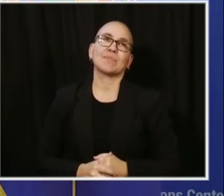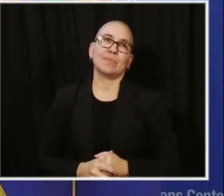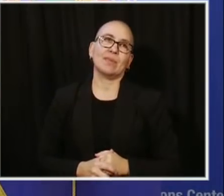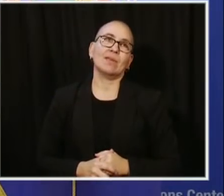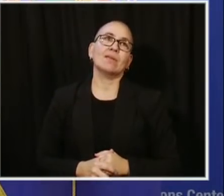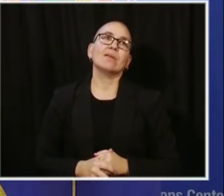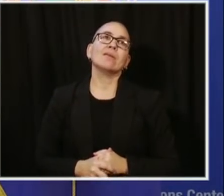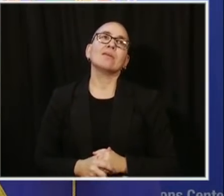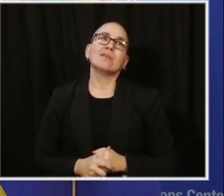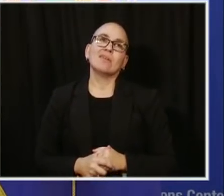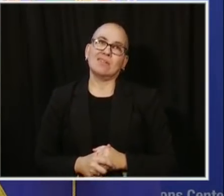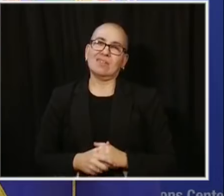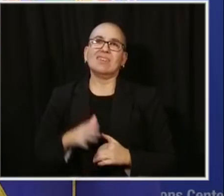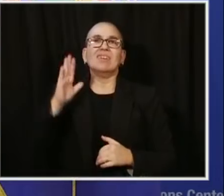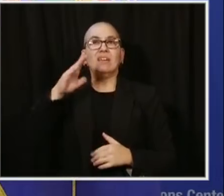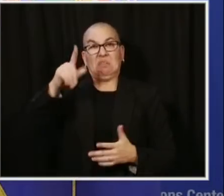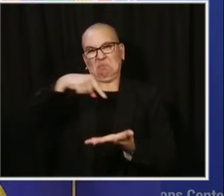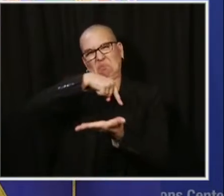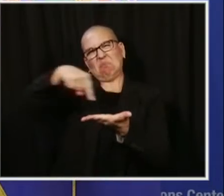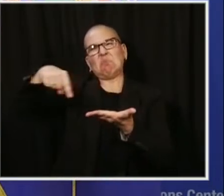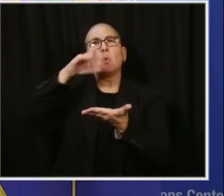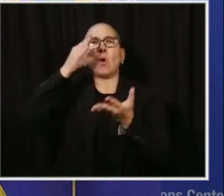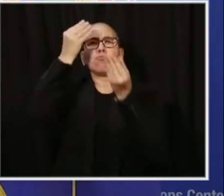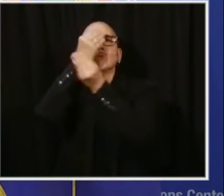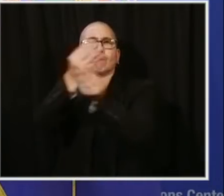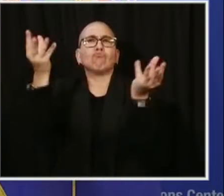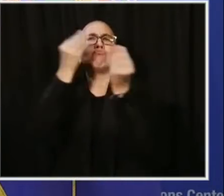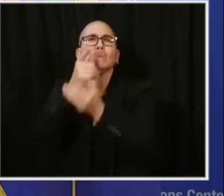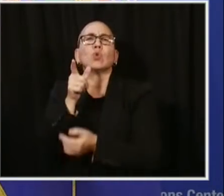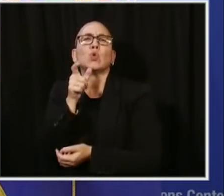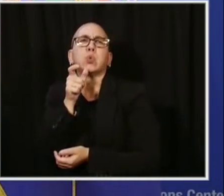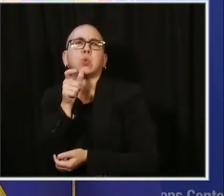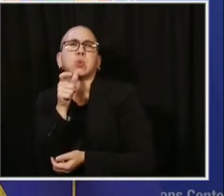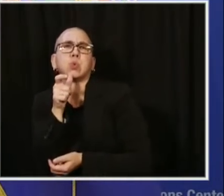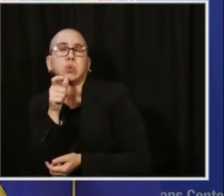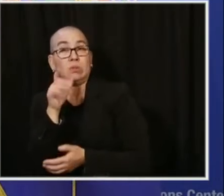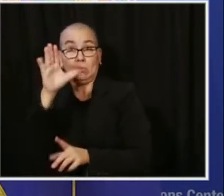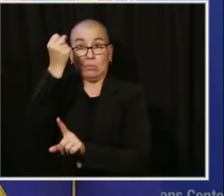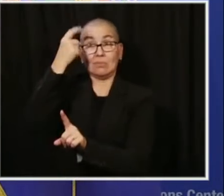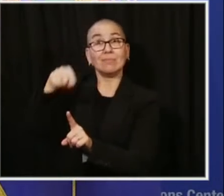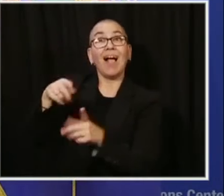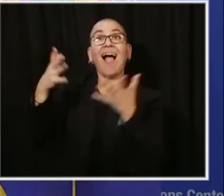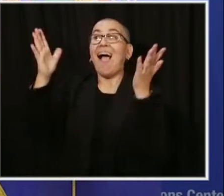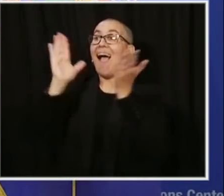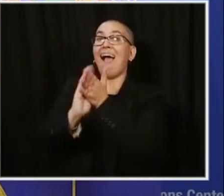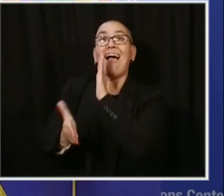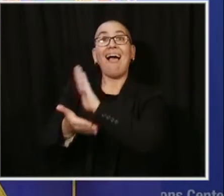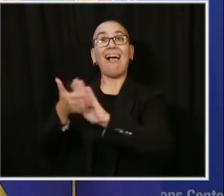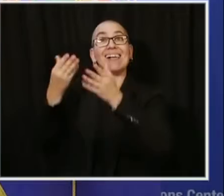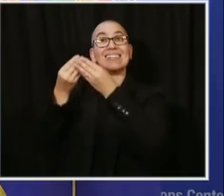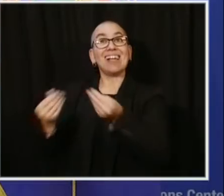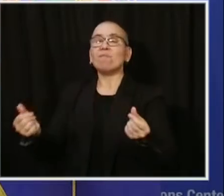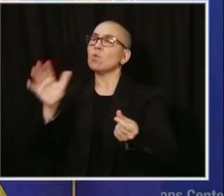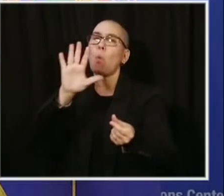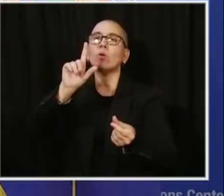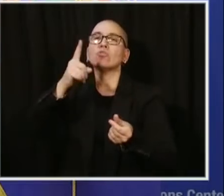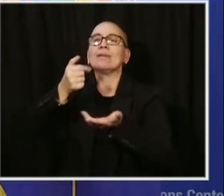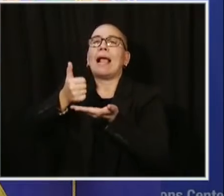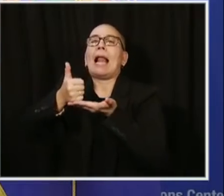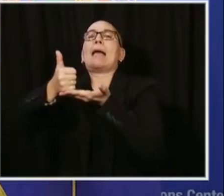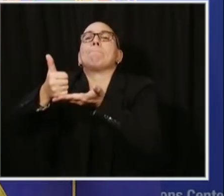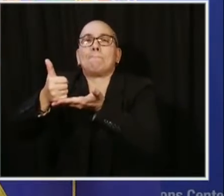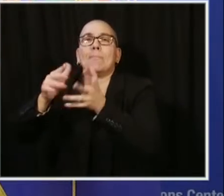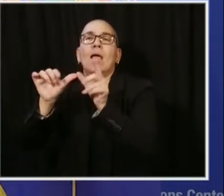LCRC later this week. But make no mistake, that's not going to solve the problem for the challenges our businesses face. What will is if we all start